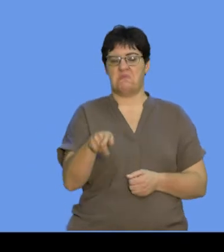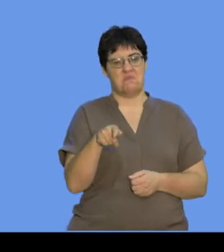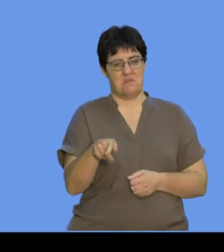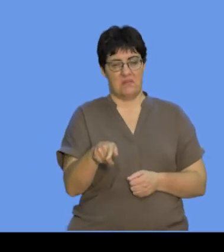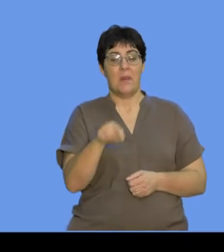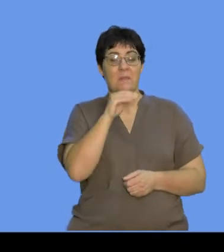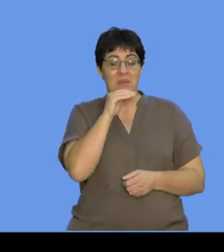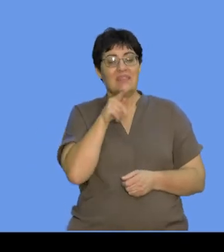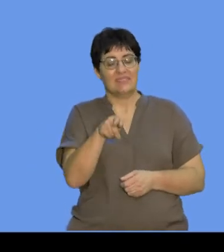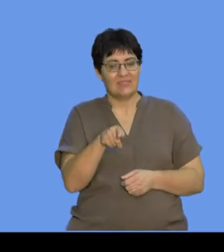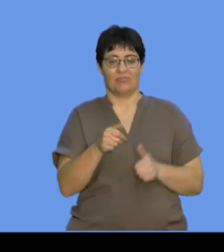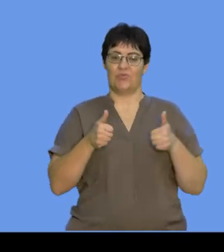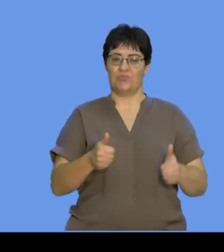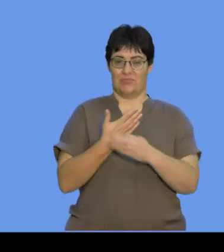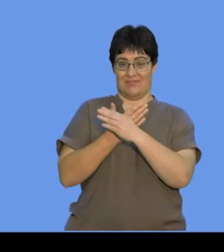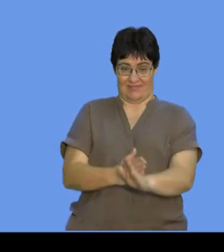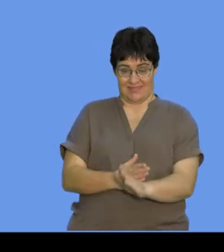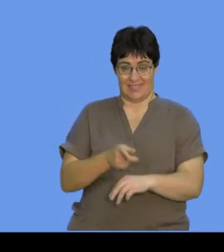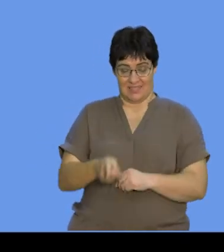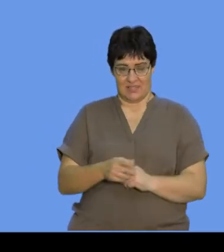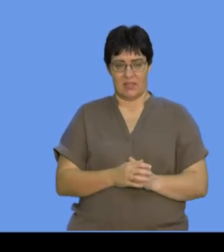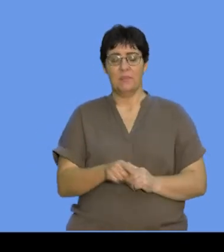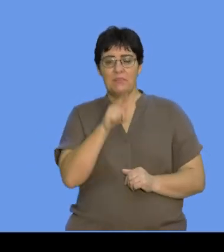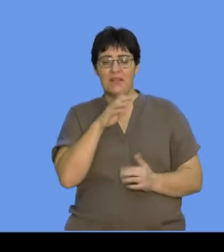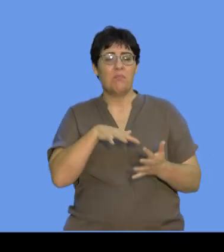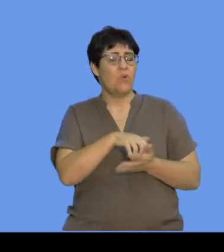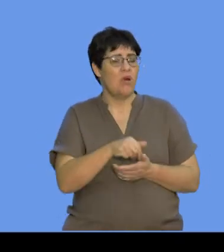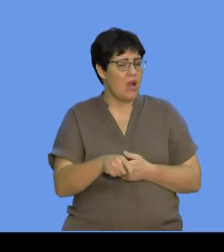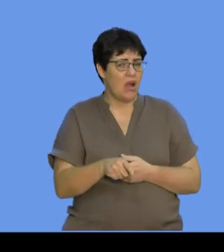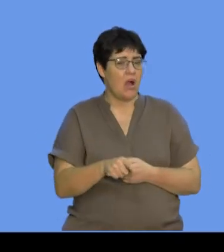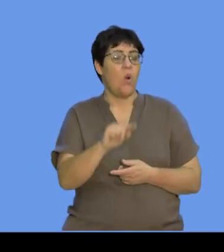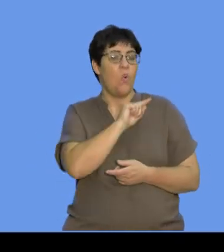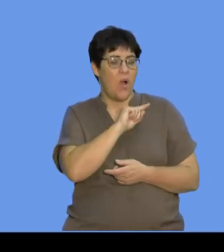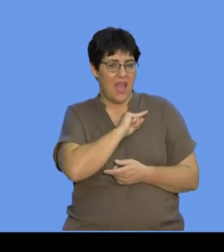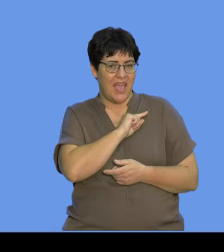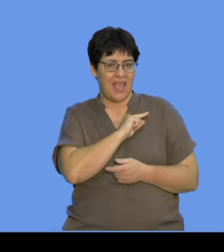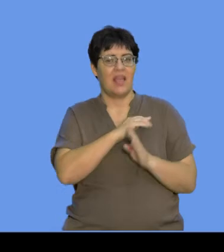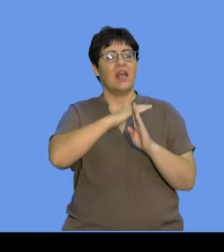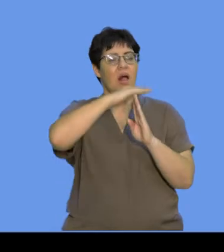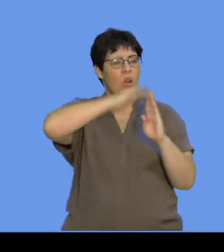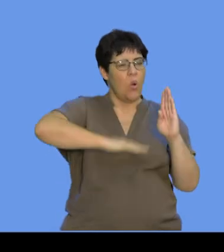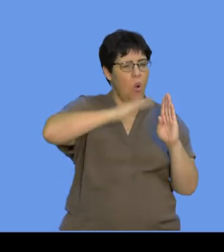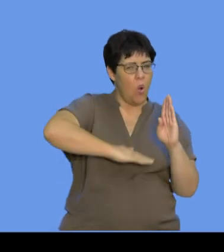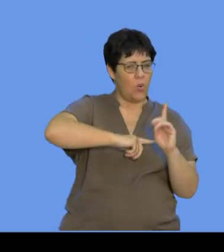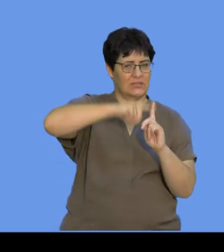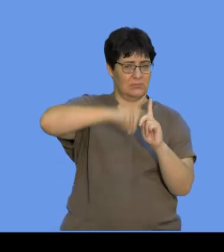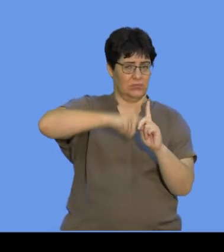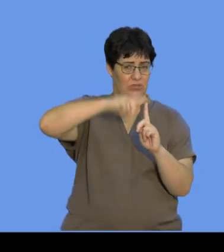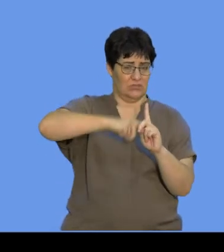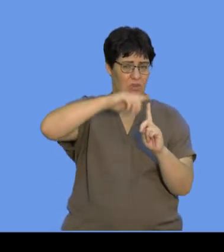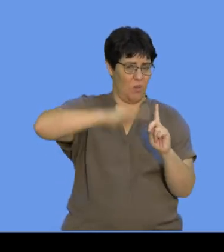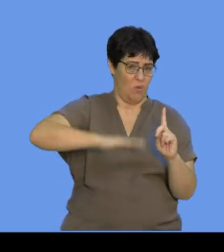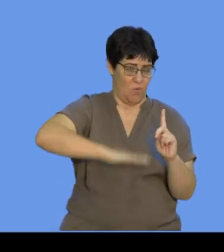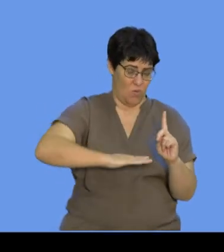insulators, but this poor electrical conductivity is only prevalent at very low temperatures,